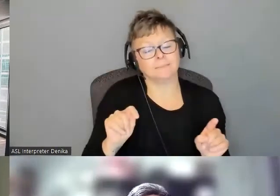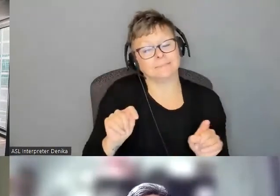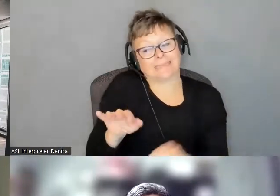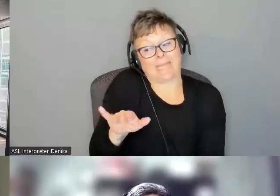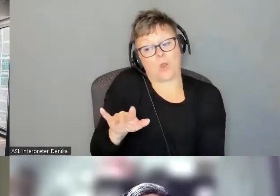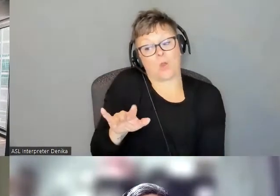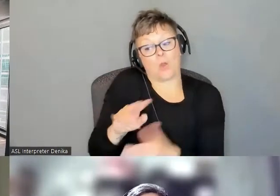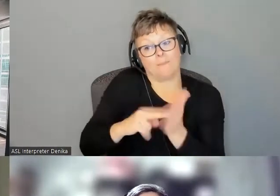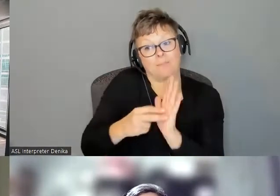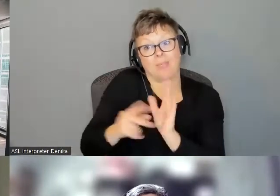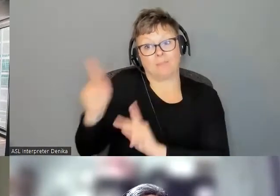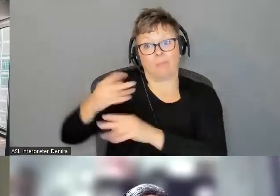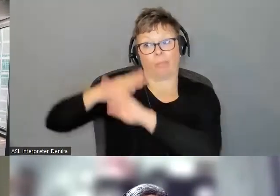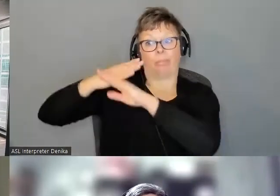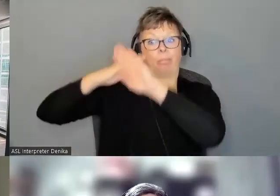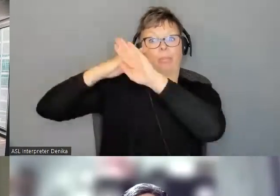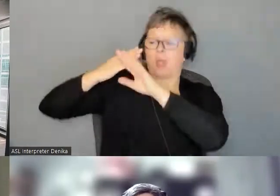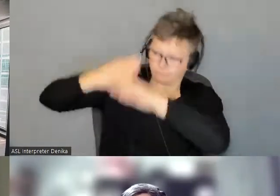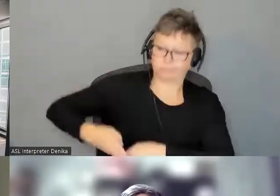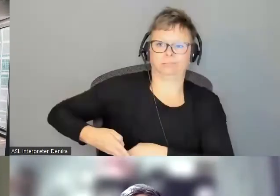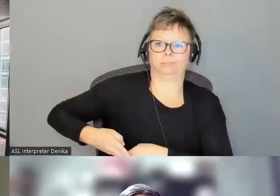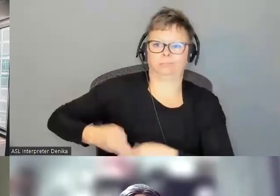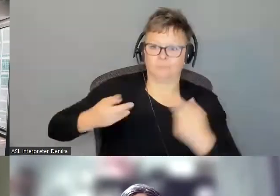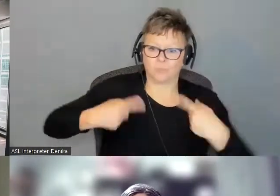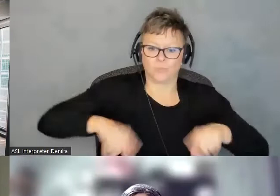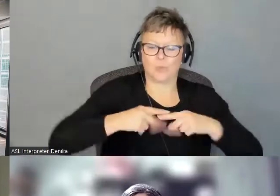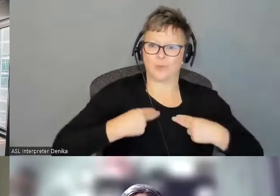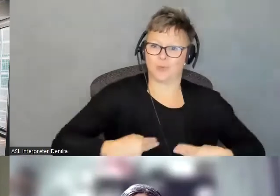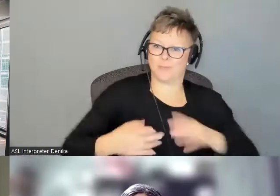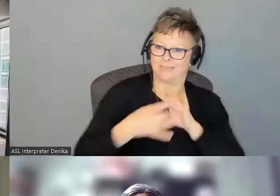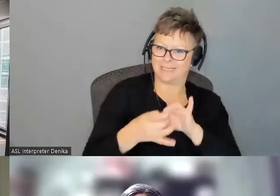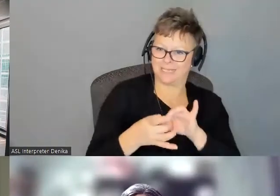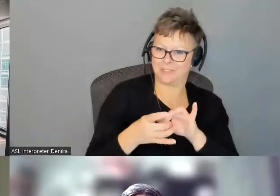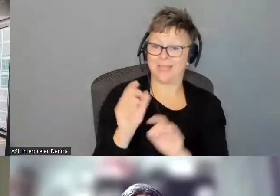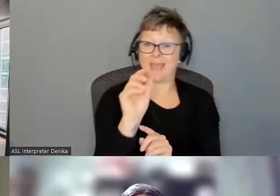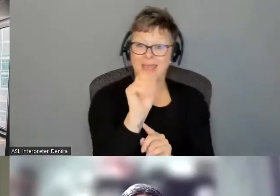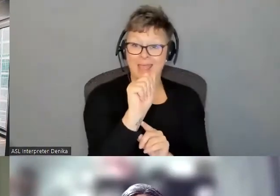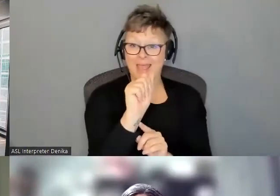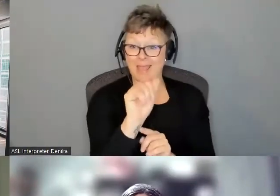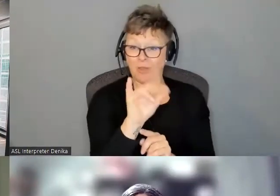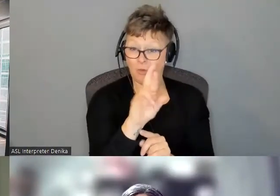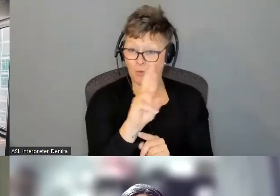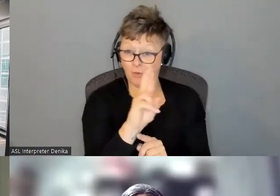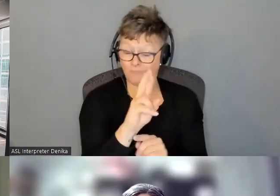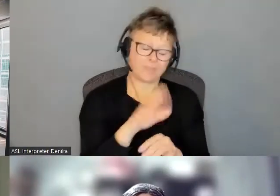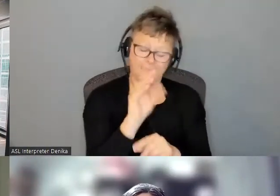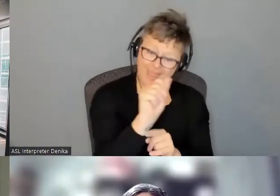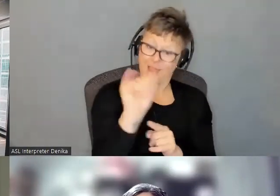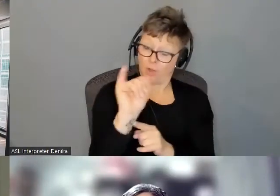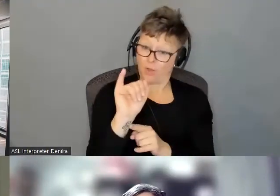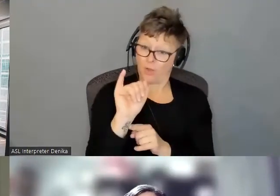that functionality, that human connection from the AI of the technology working with the job